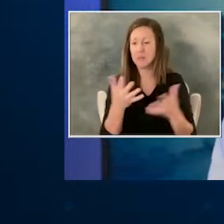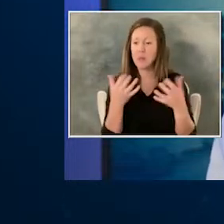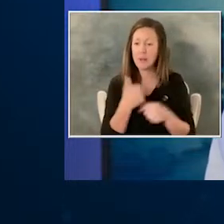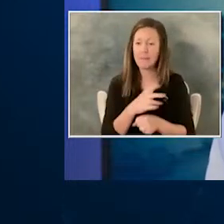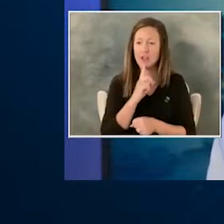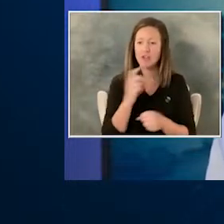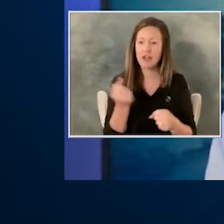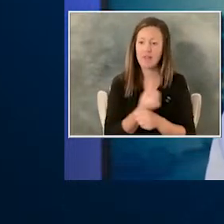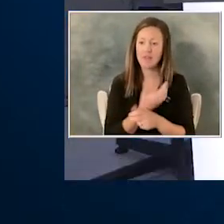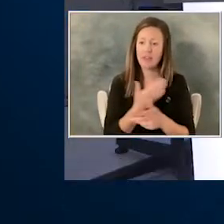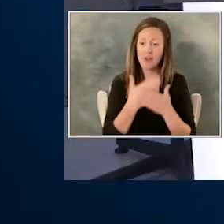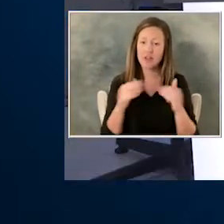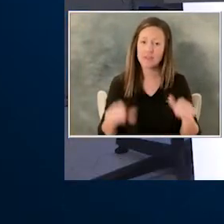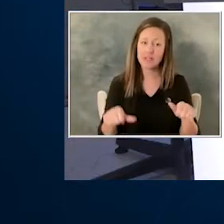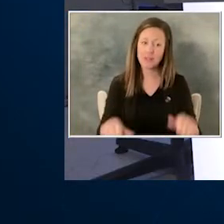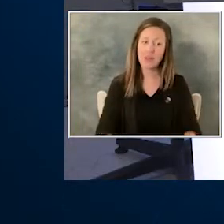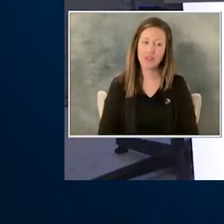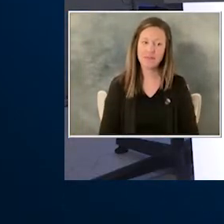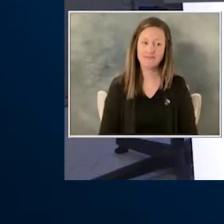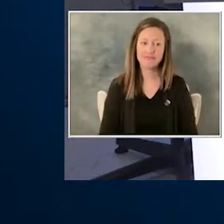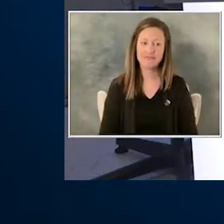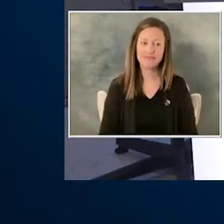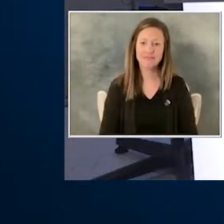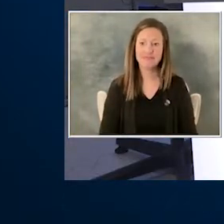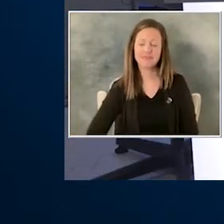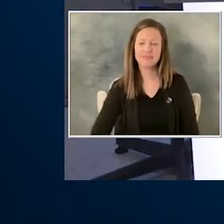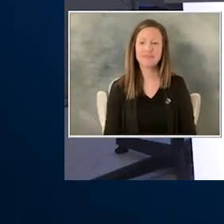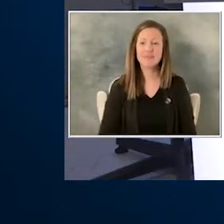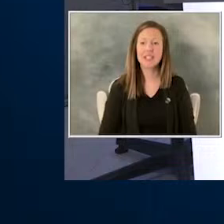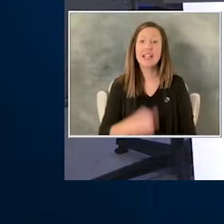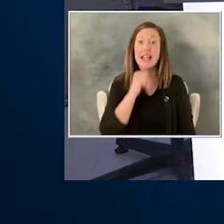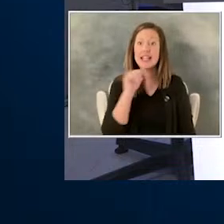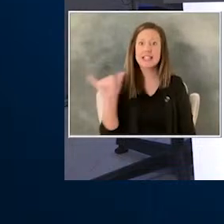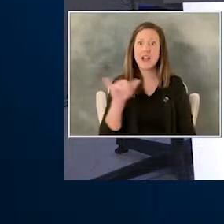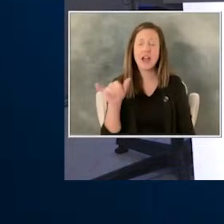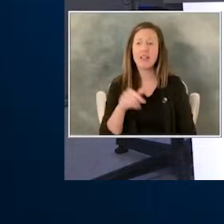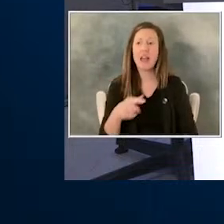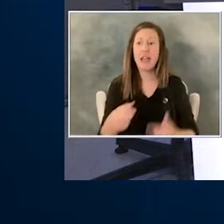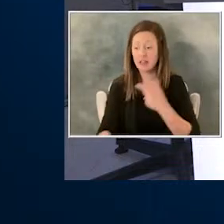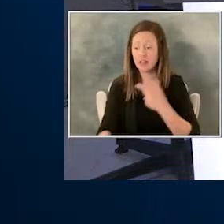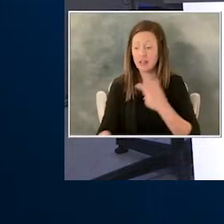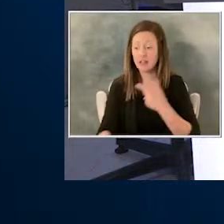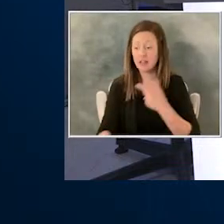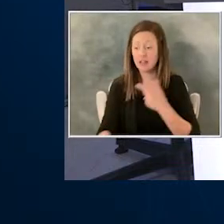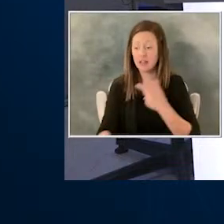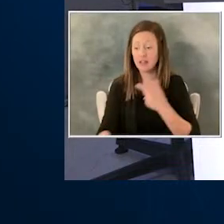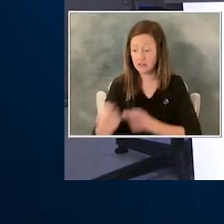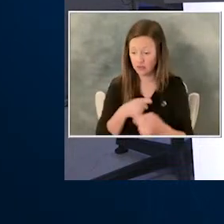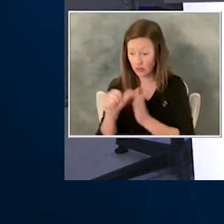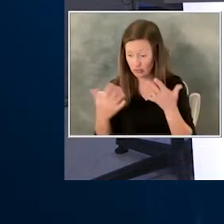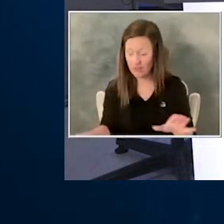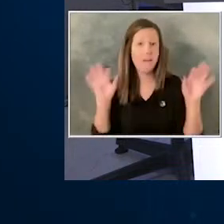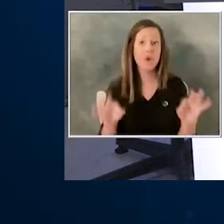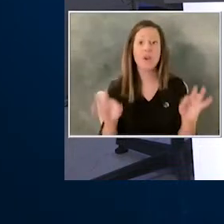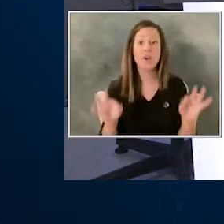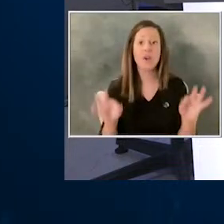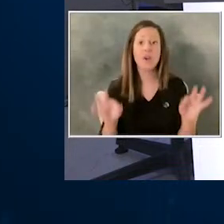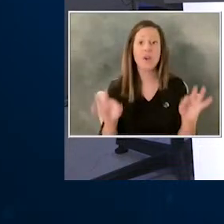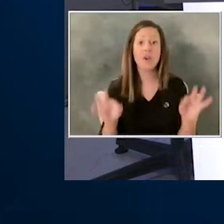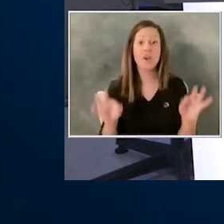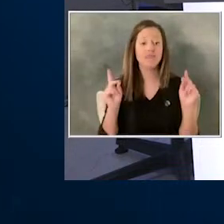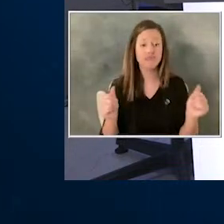as possible. It's not like putting on a shoe where it instantly is just perfect. You get to know you get to know the patients as you work